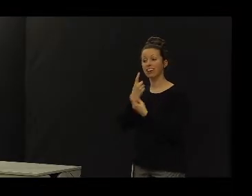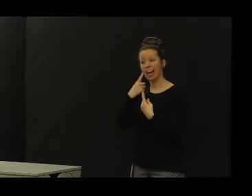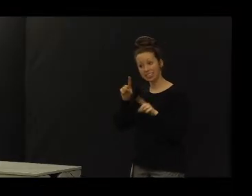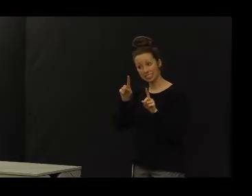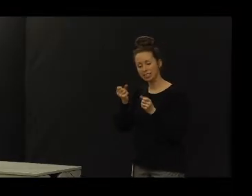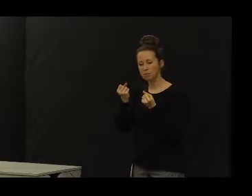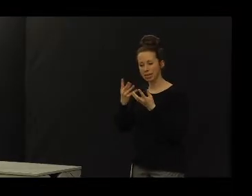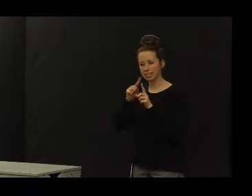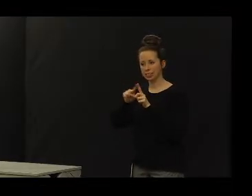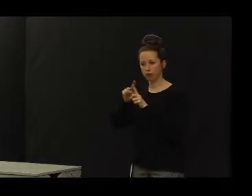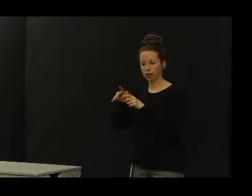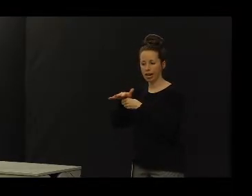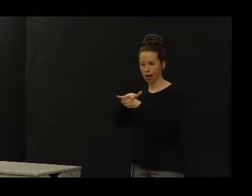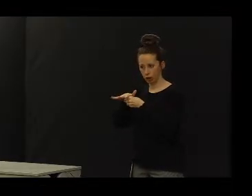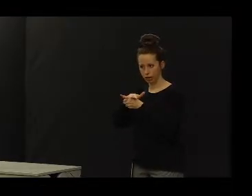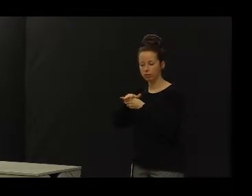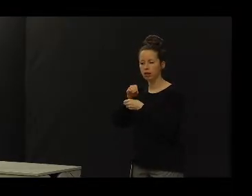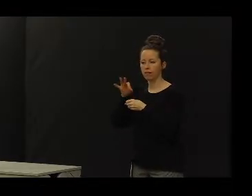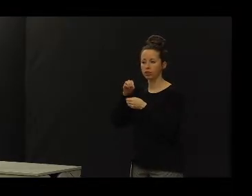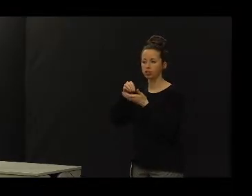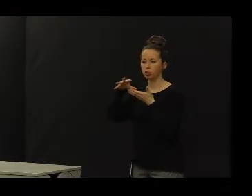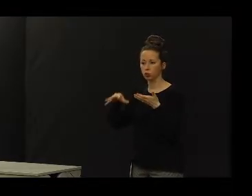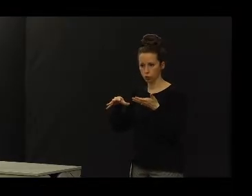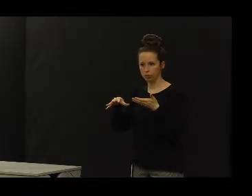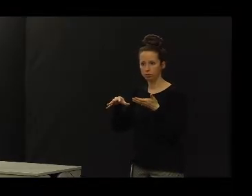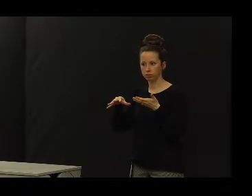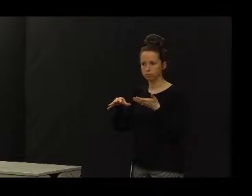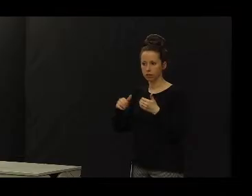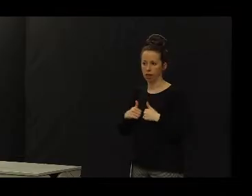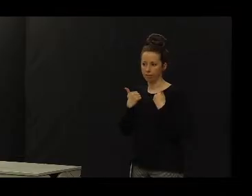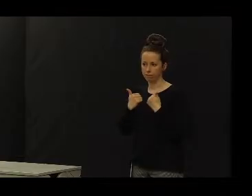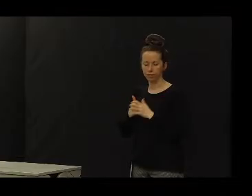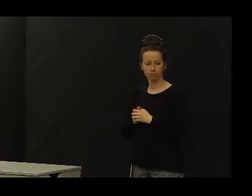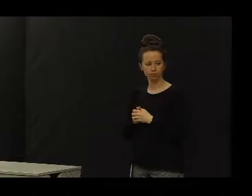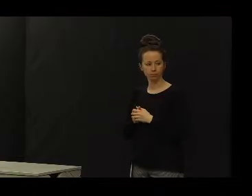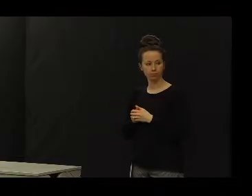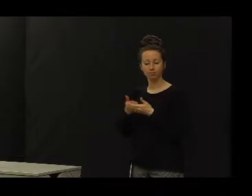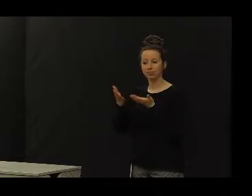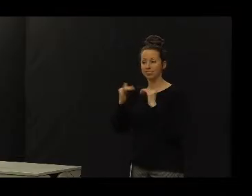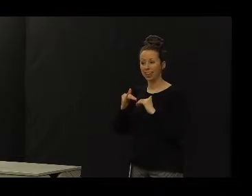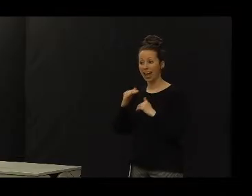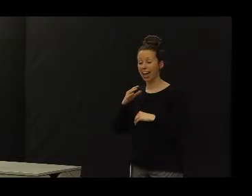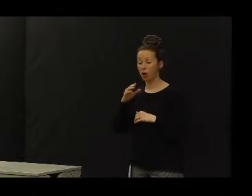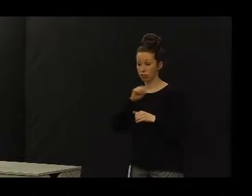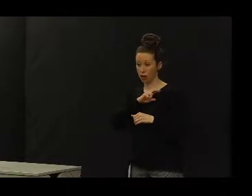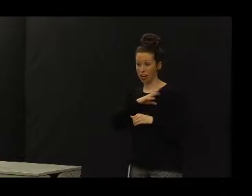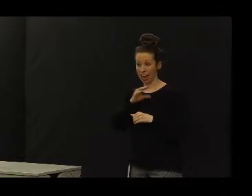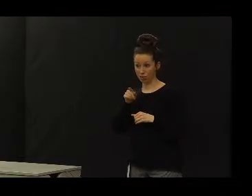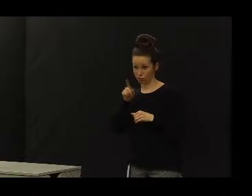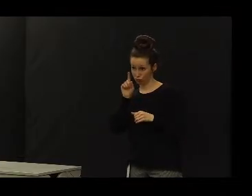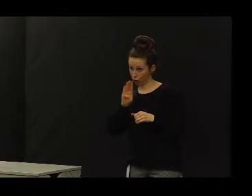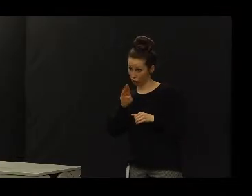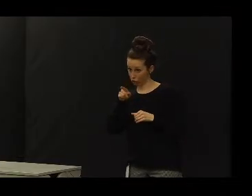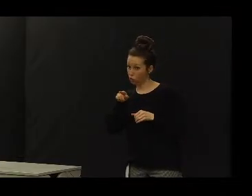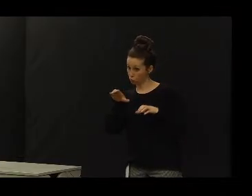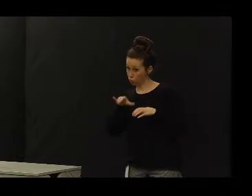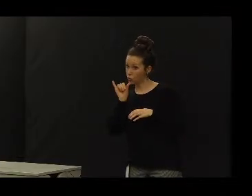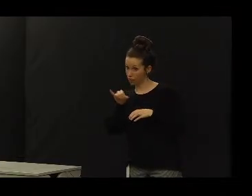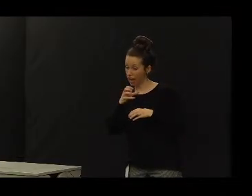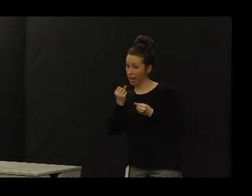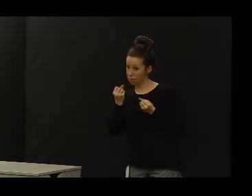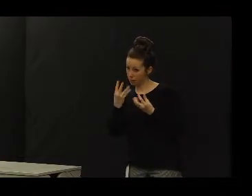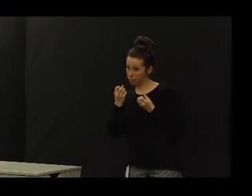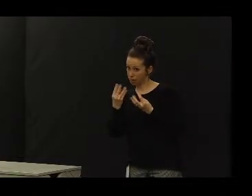many areas of student life. And Rhonda, you do definitely do that, and many more.